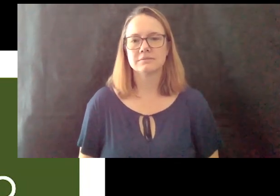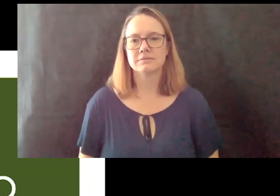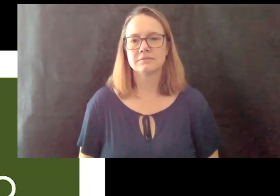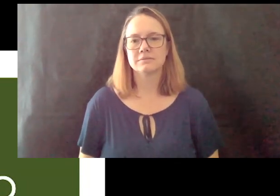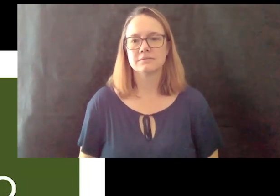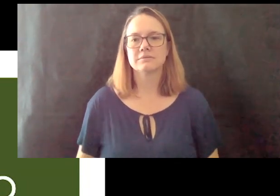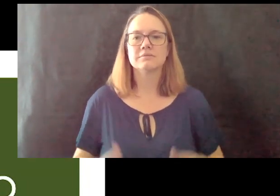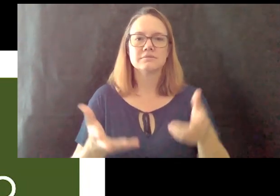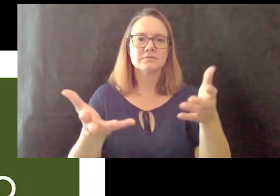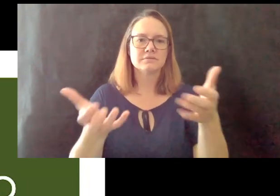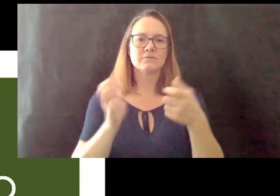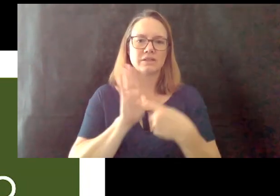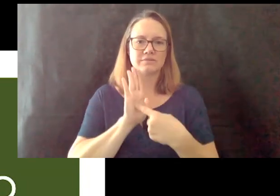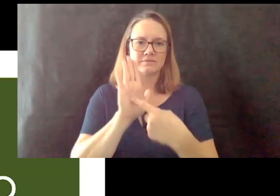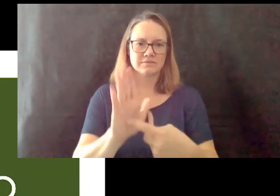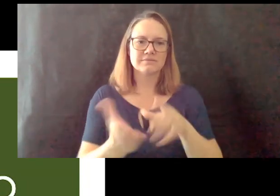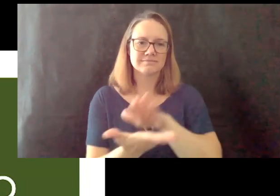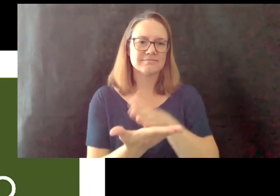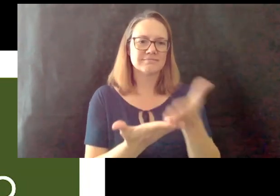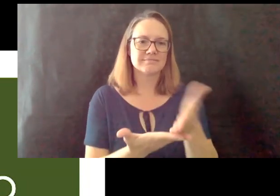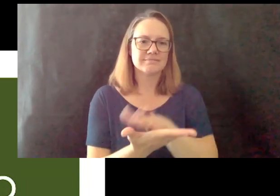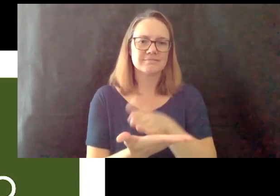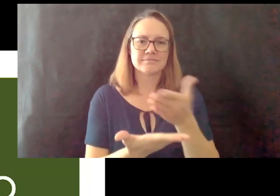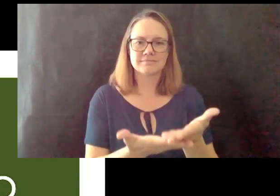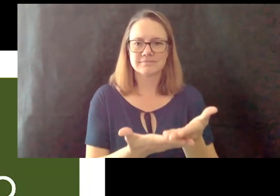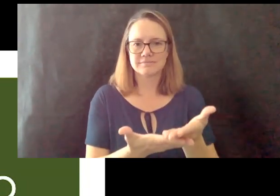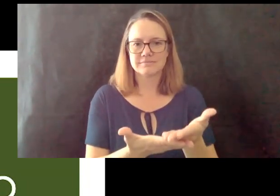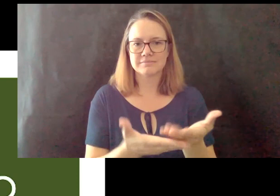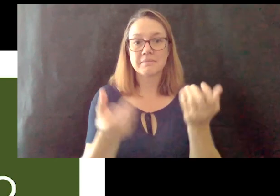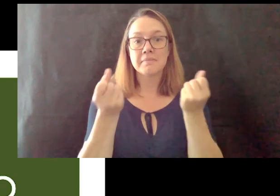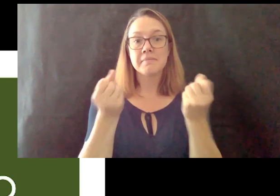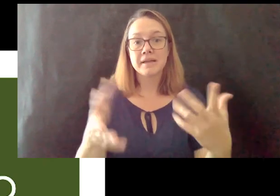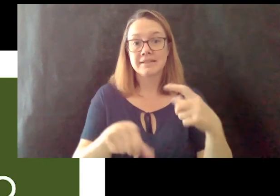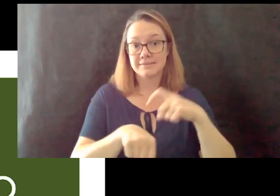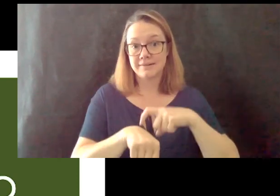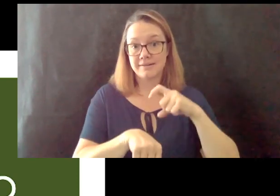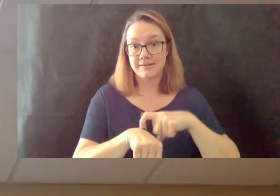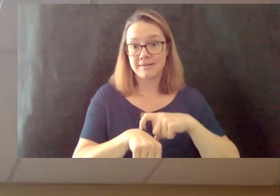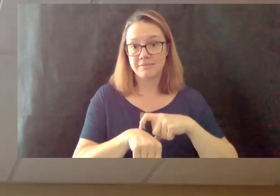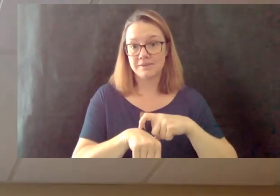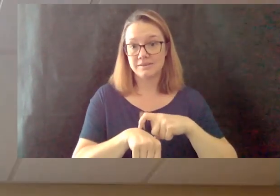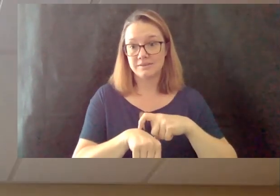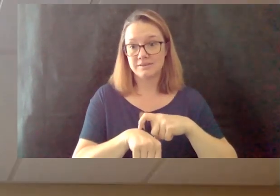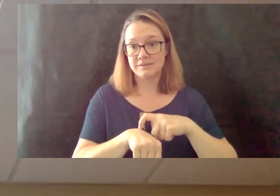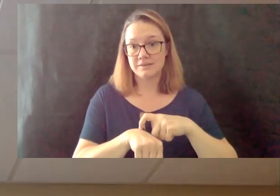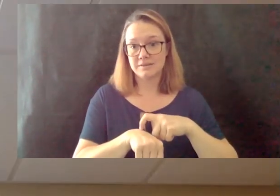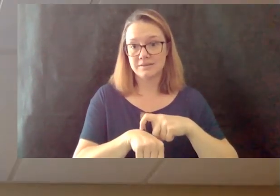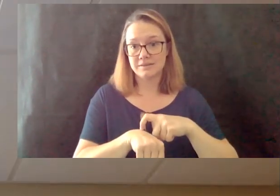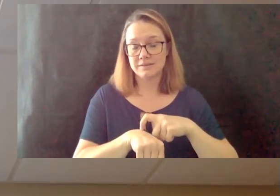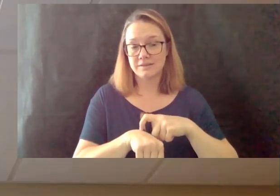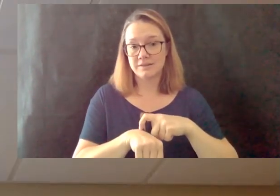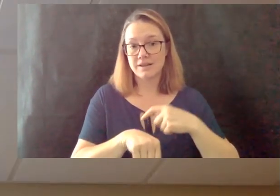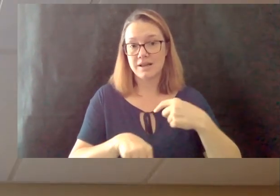would like to put together a cooking demonstration. Far too often,